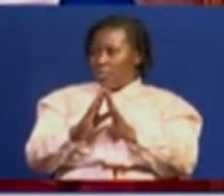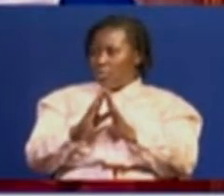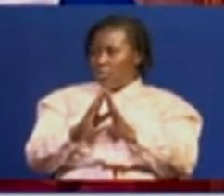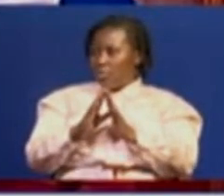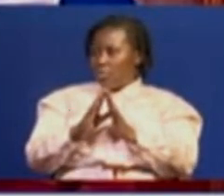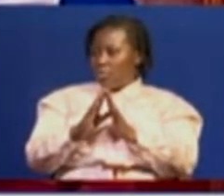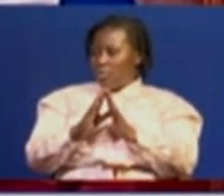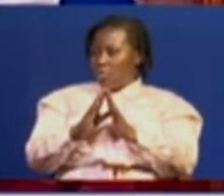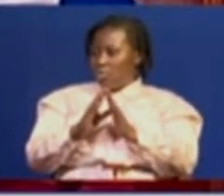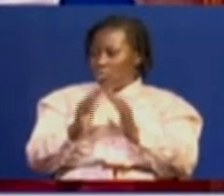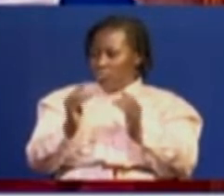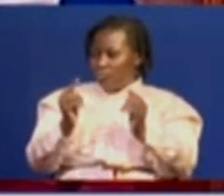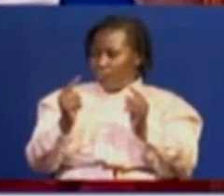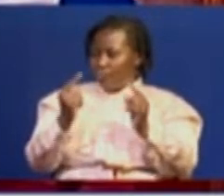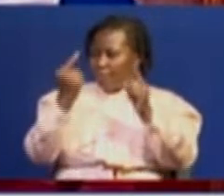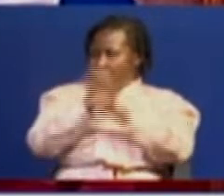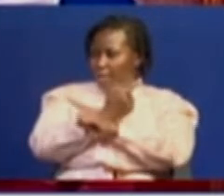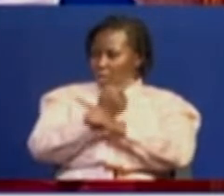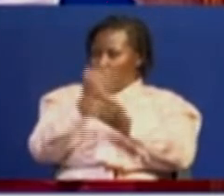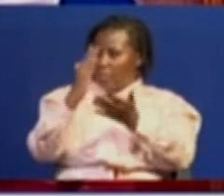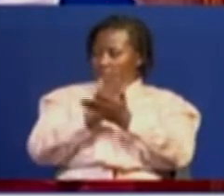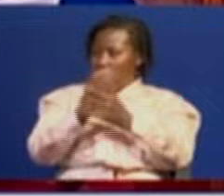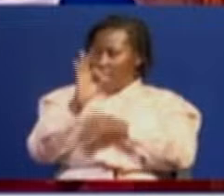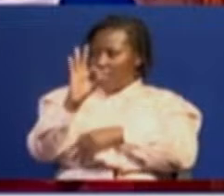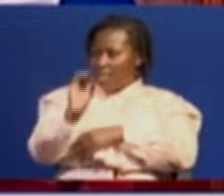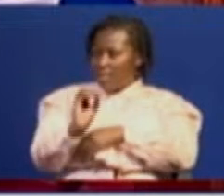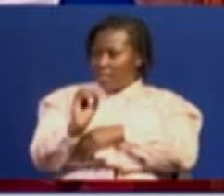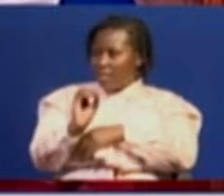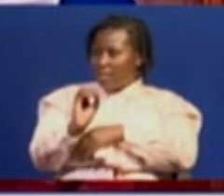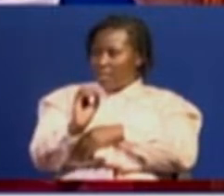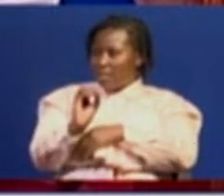felony contrary to section